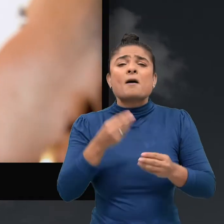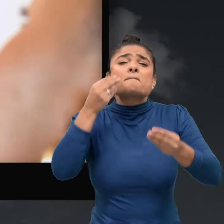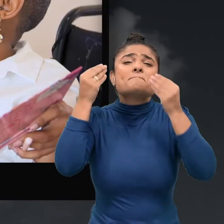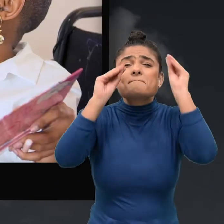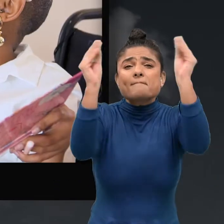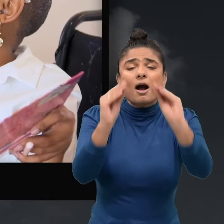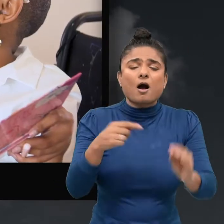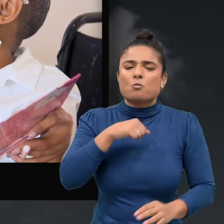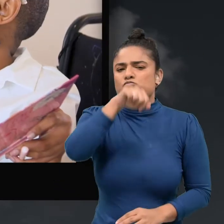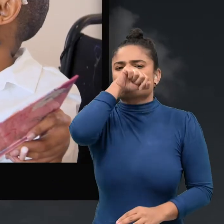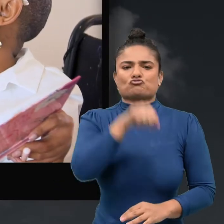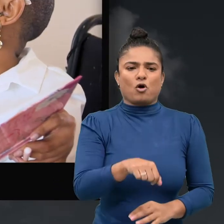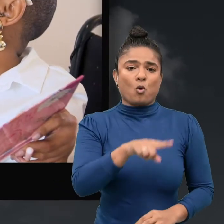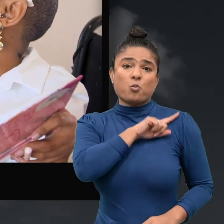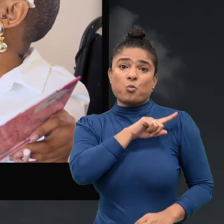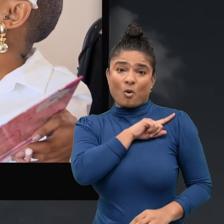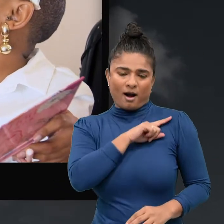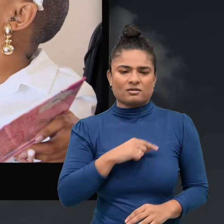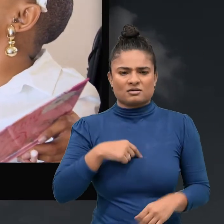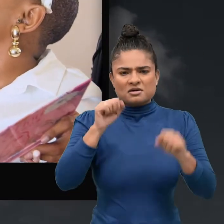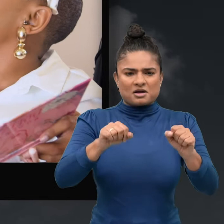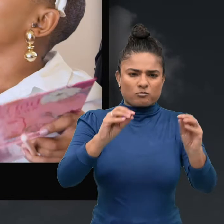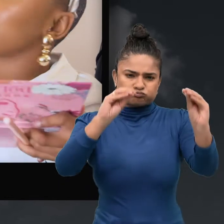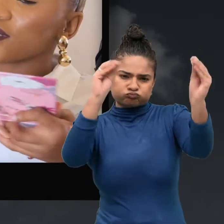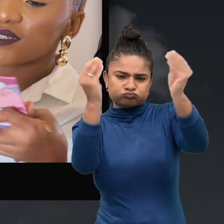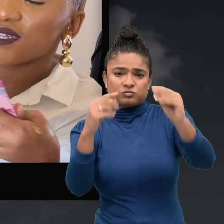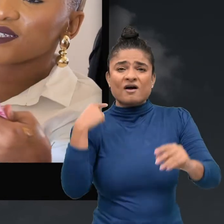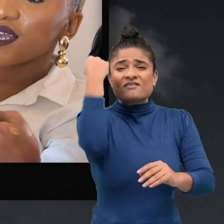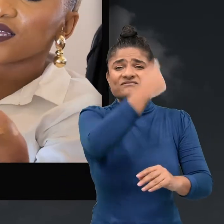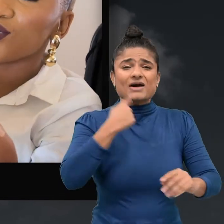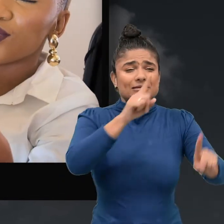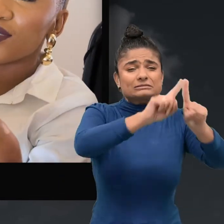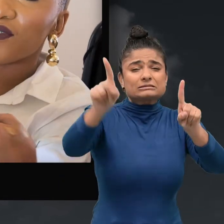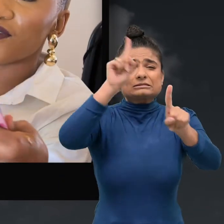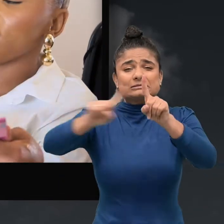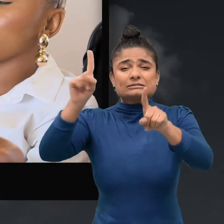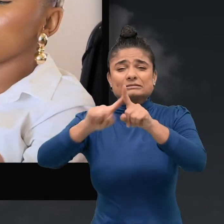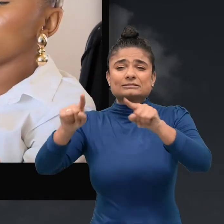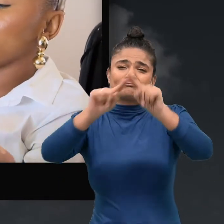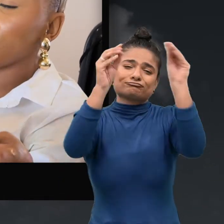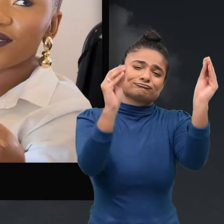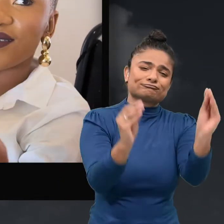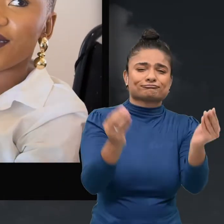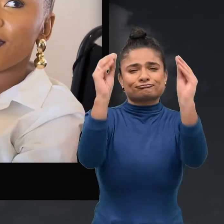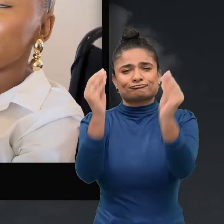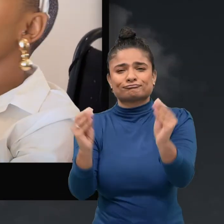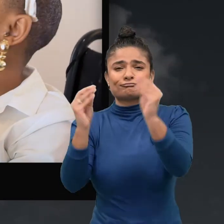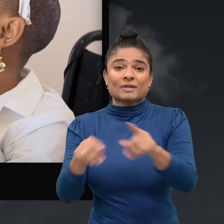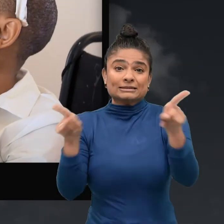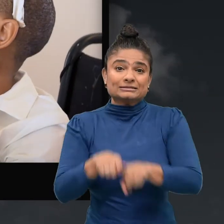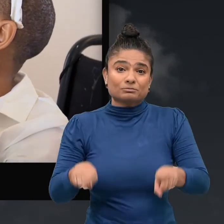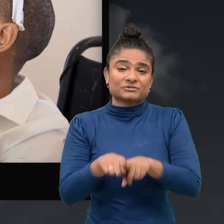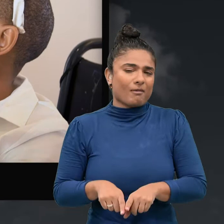The thing I love the most about being a makeup artist is that I get to do different faces every day. You